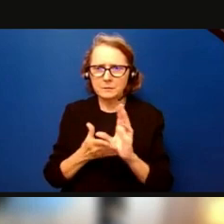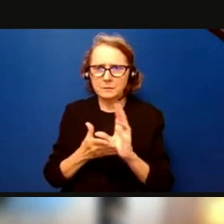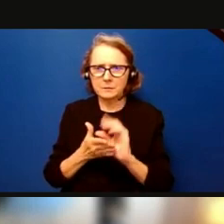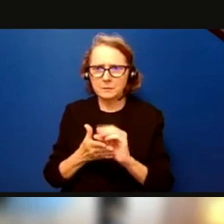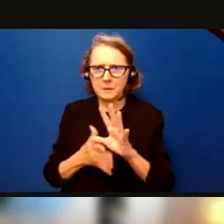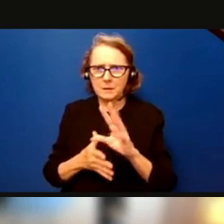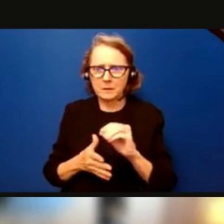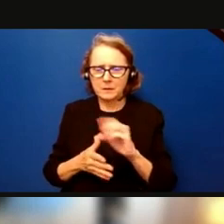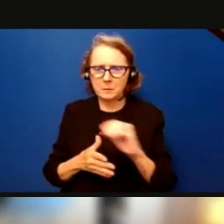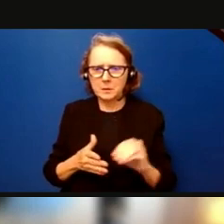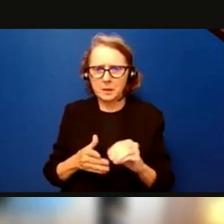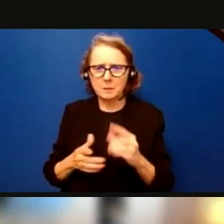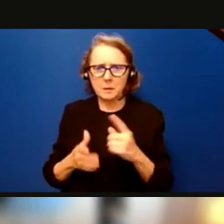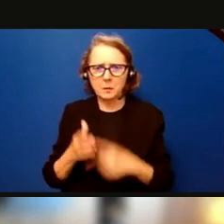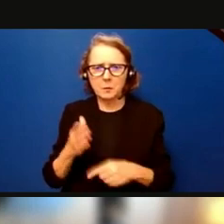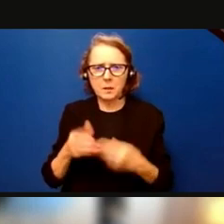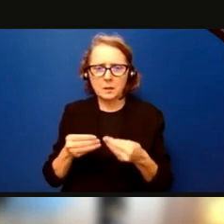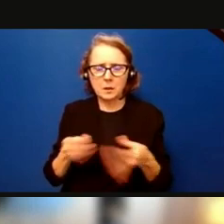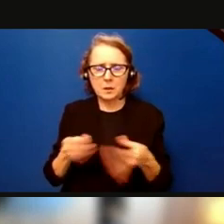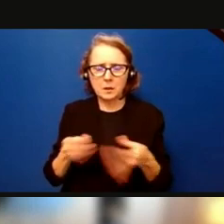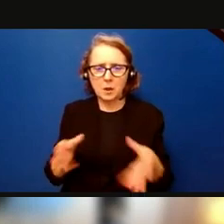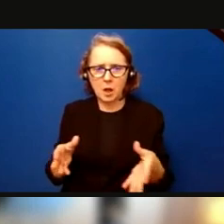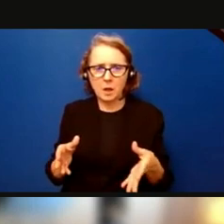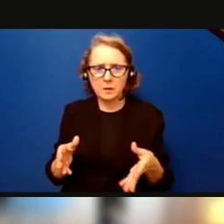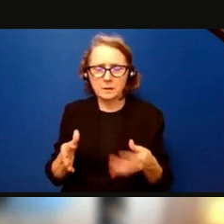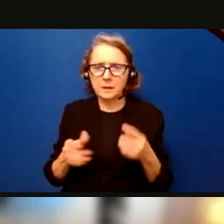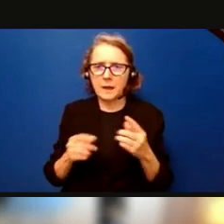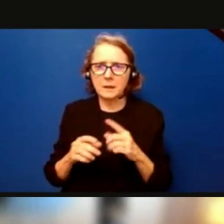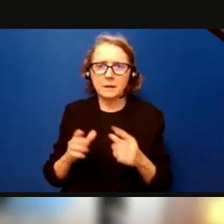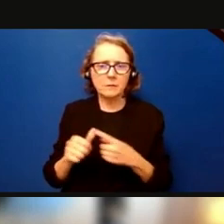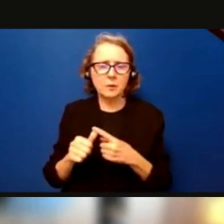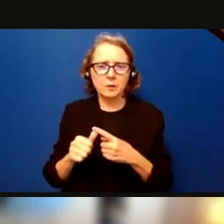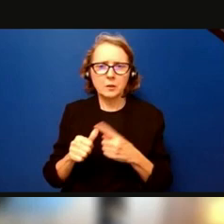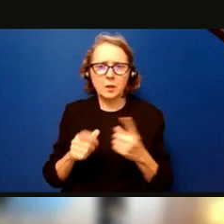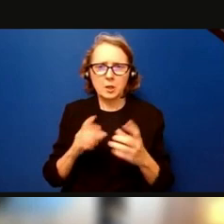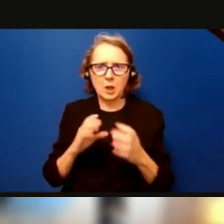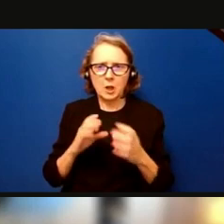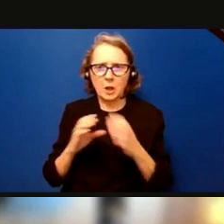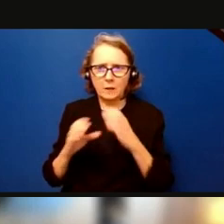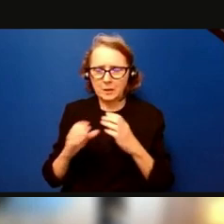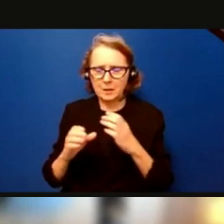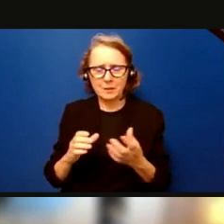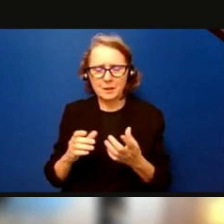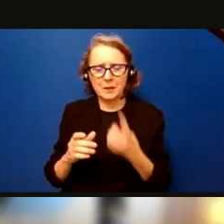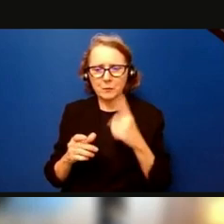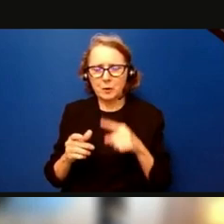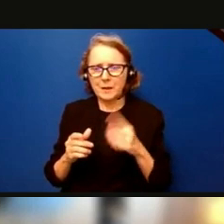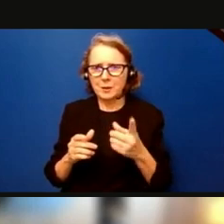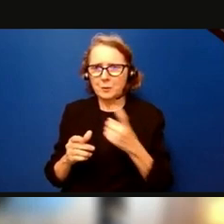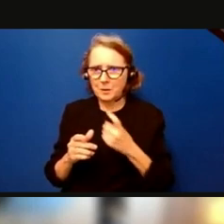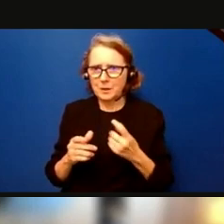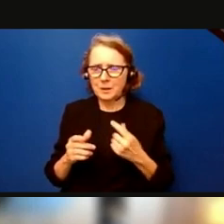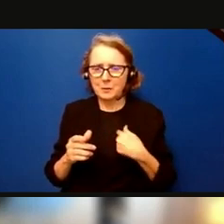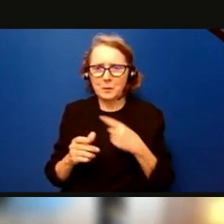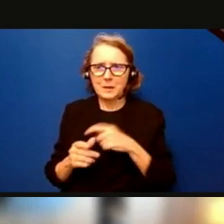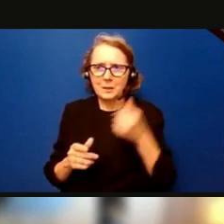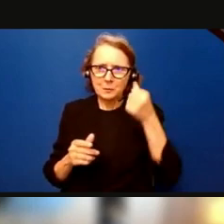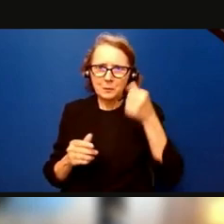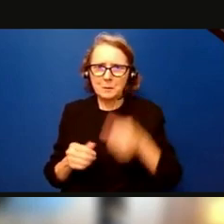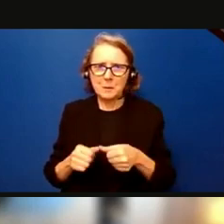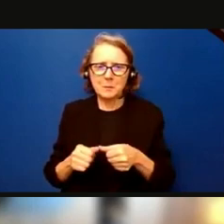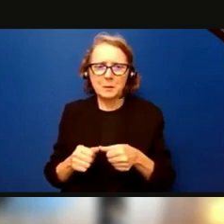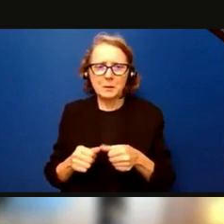What's lost, I think, in that initial conversation of that question is we need to remember that there's